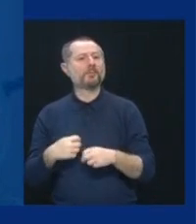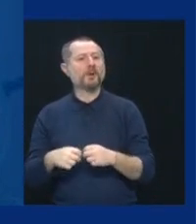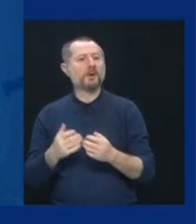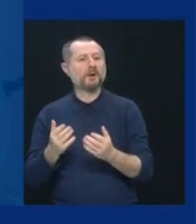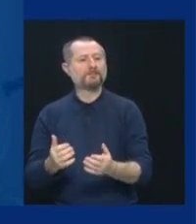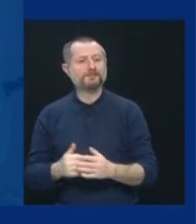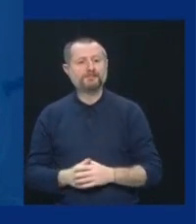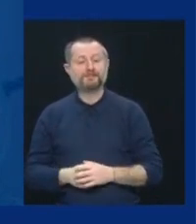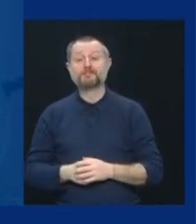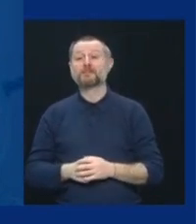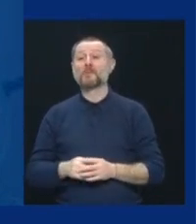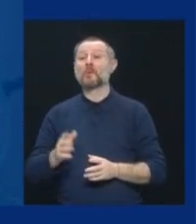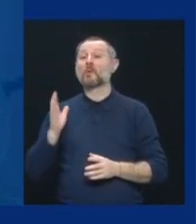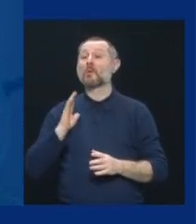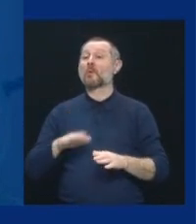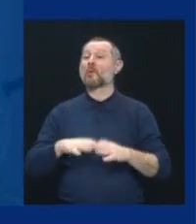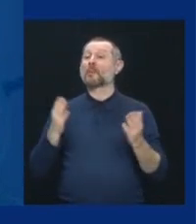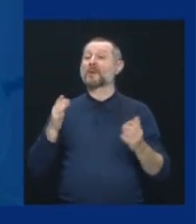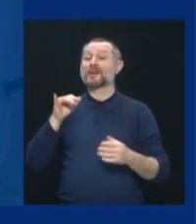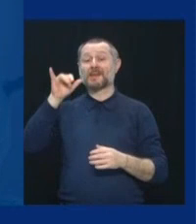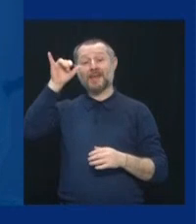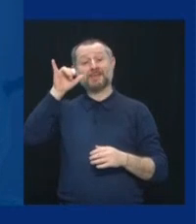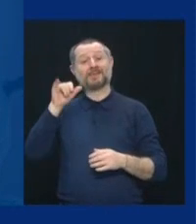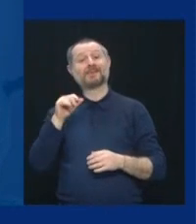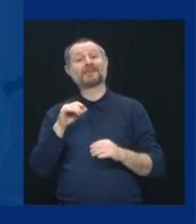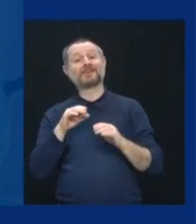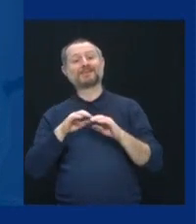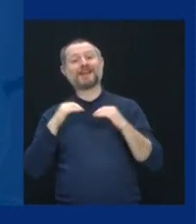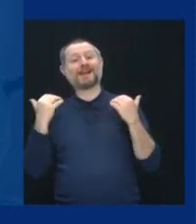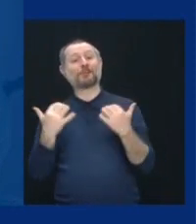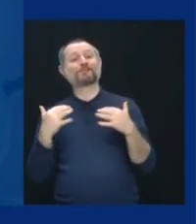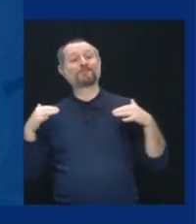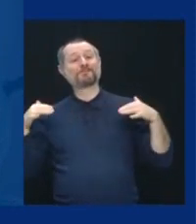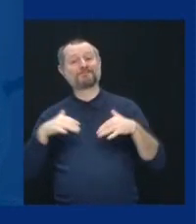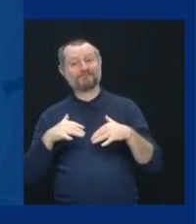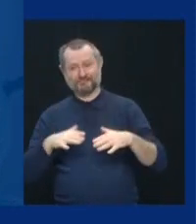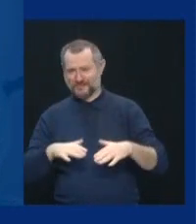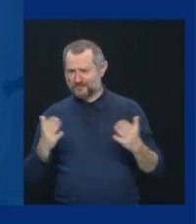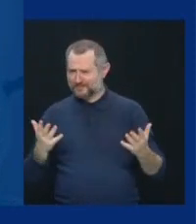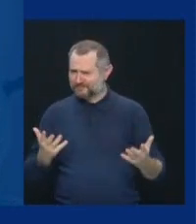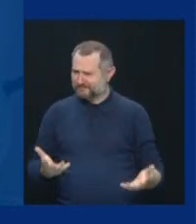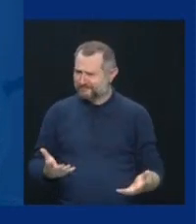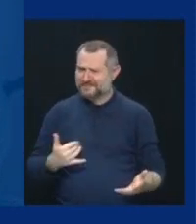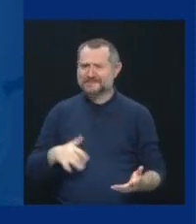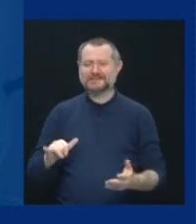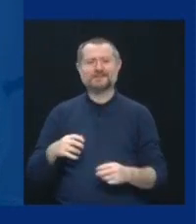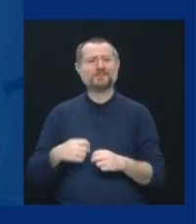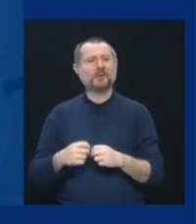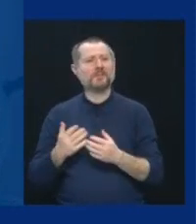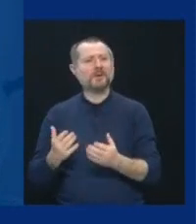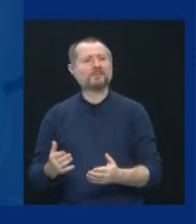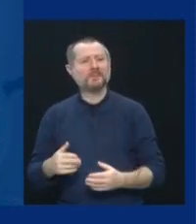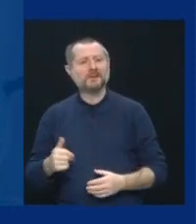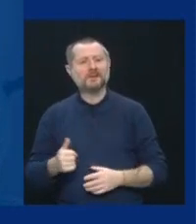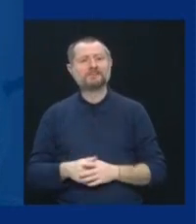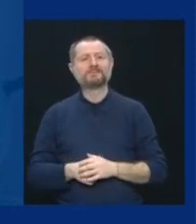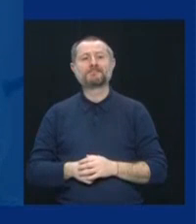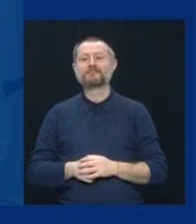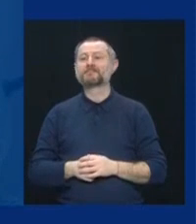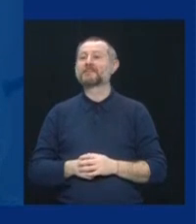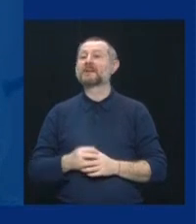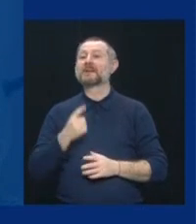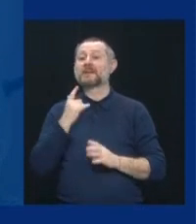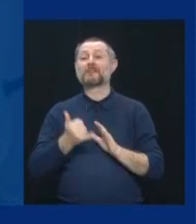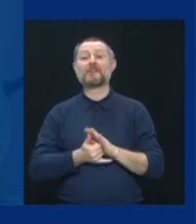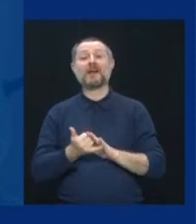Yankee Stadium in the Bronx, but that is a problem. Manhattan is down to